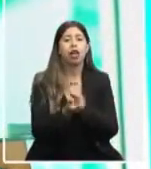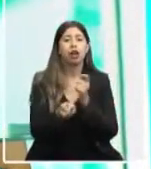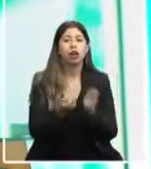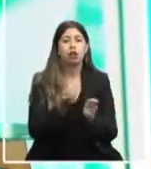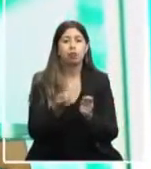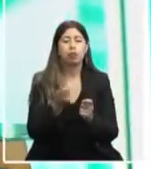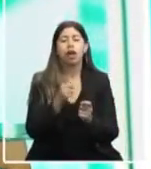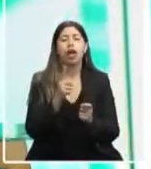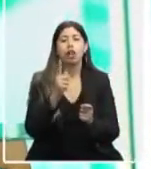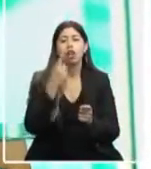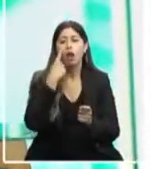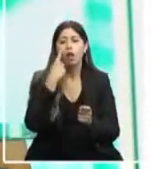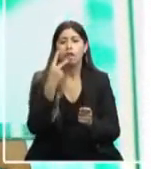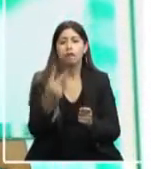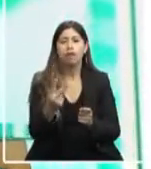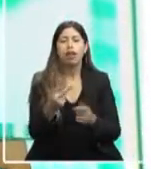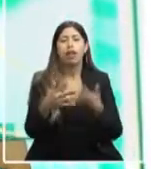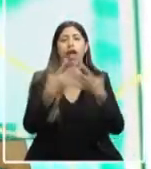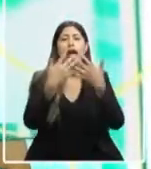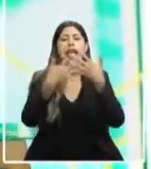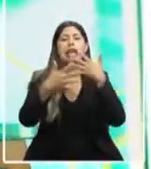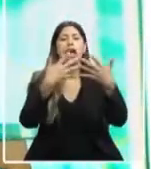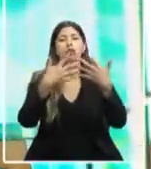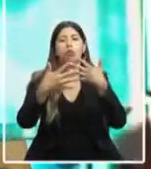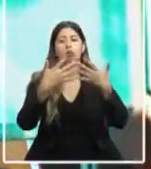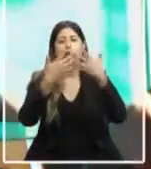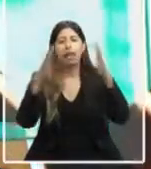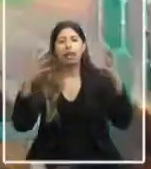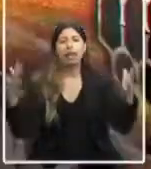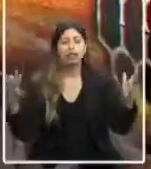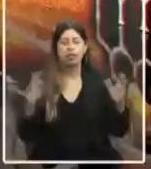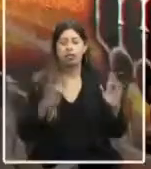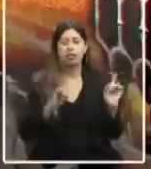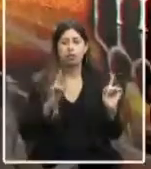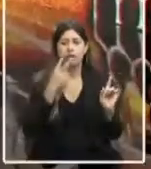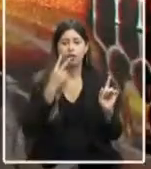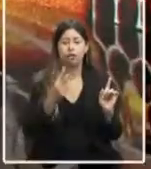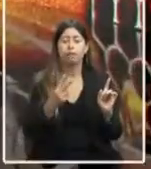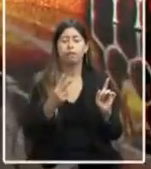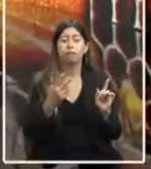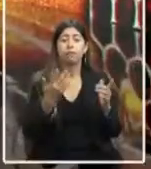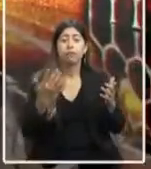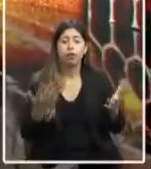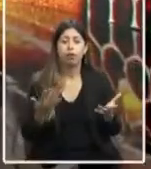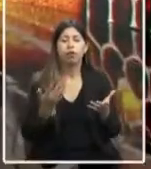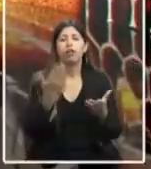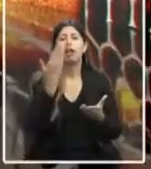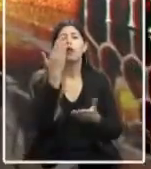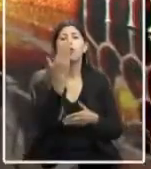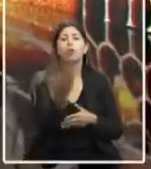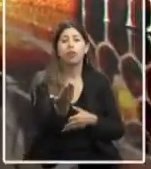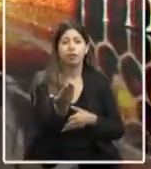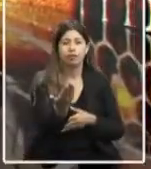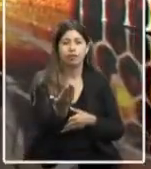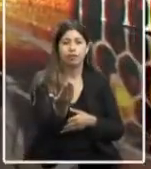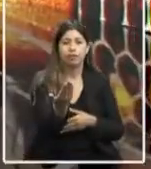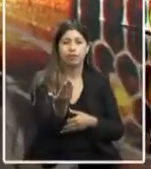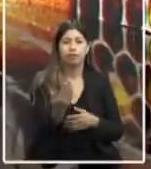this now to you. Has changed the economic work point of view after your review?